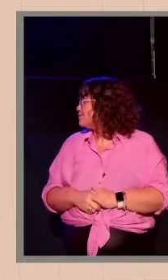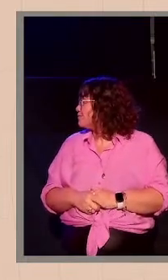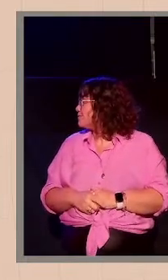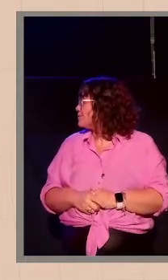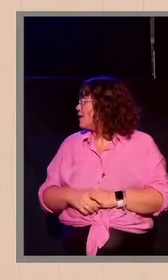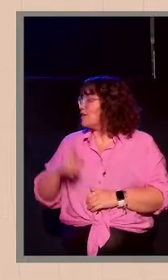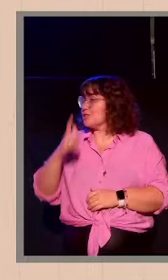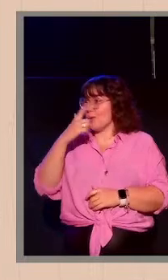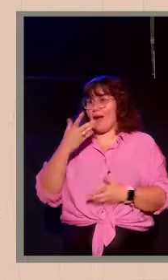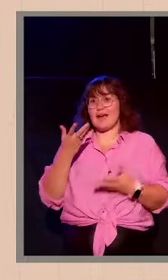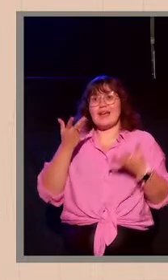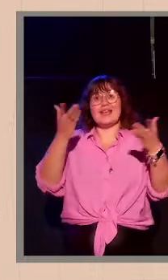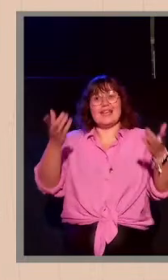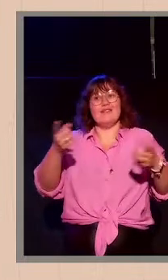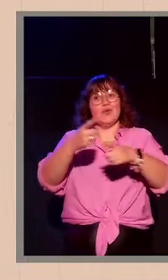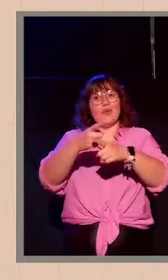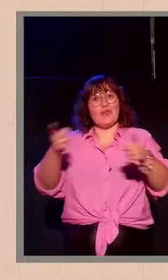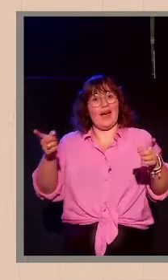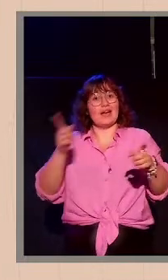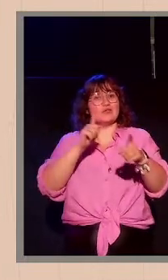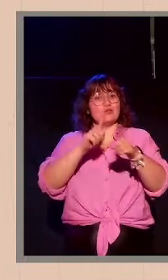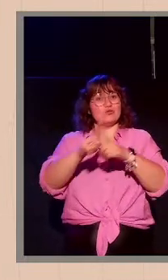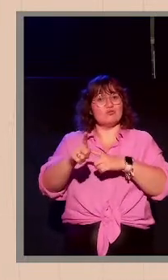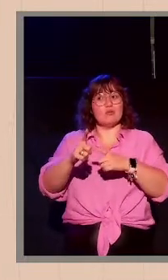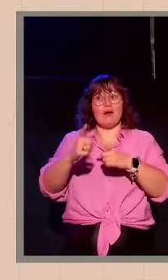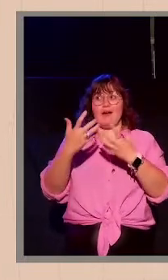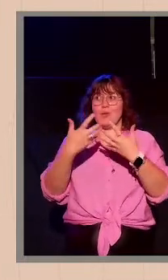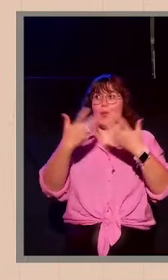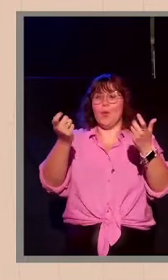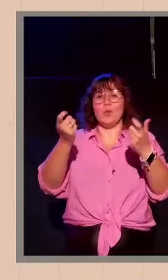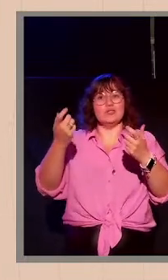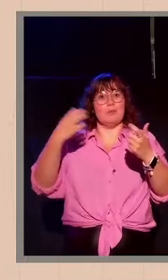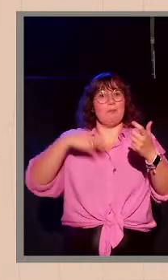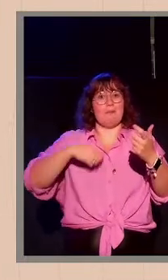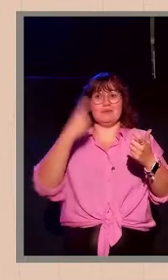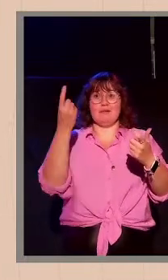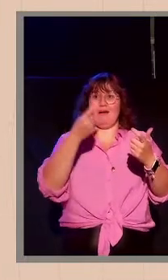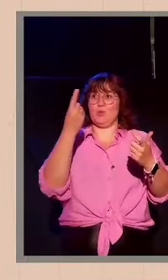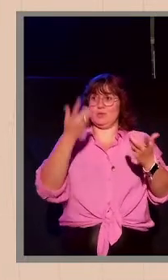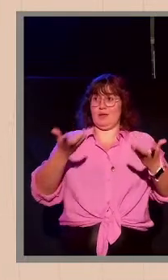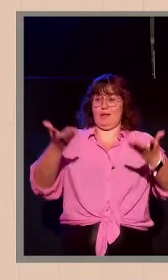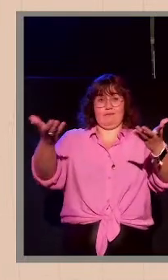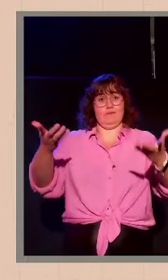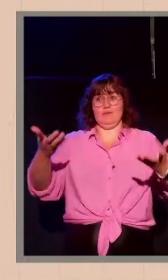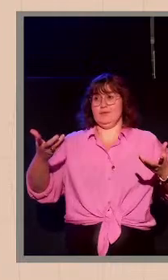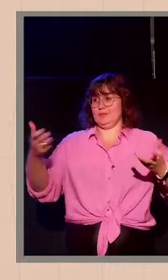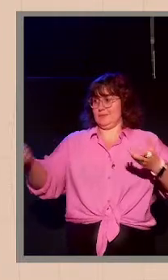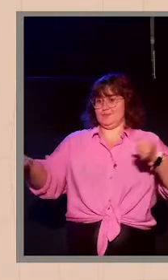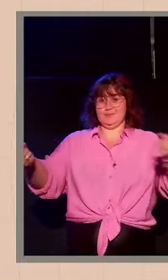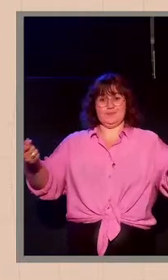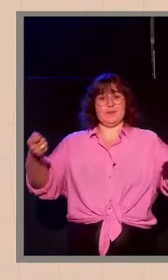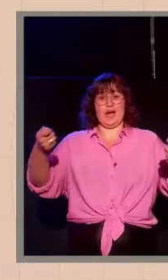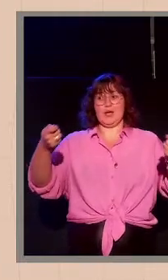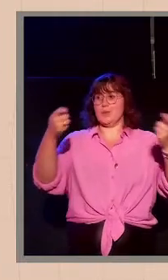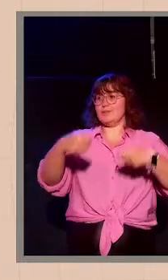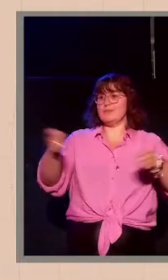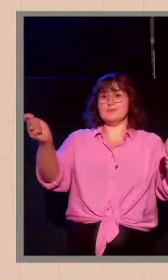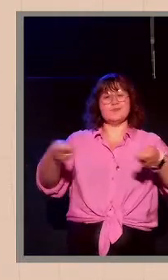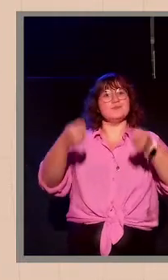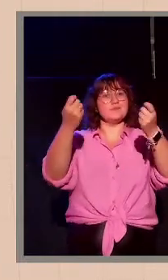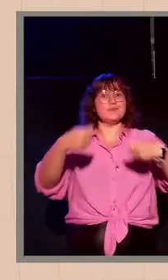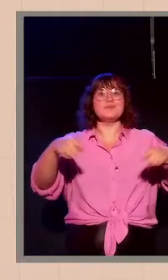I can give these out to audience members like yourselves. Very easy to pass around, virtually